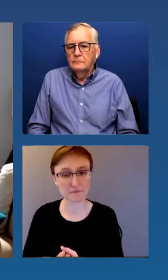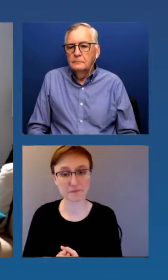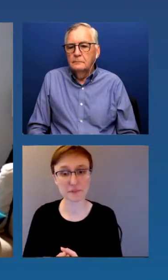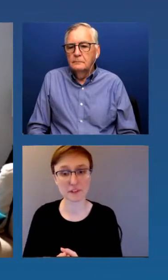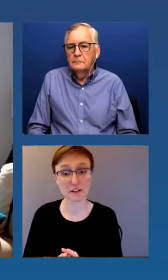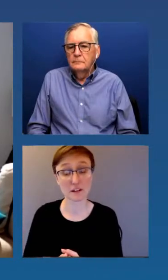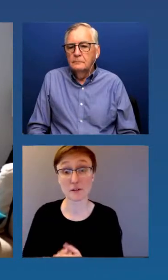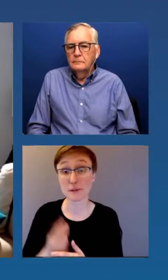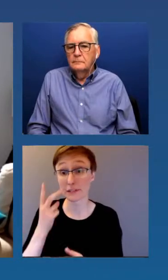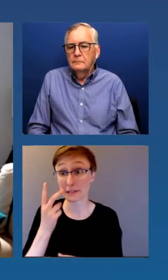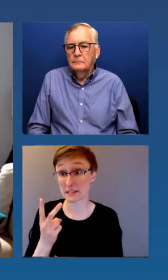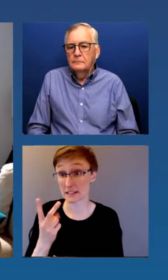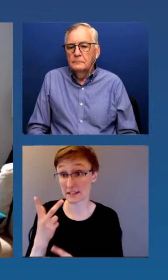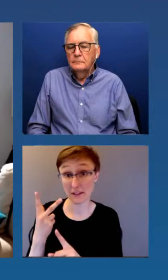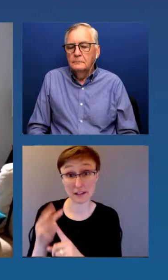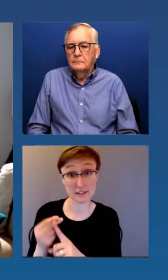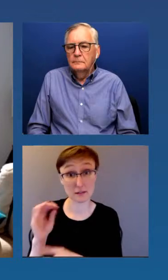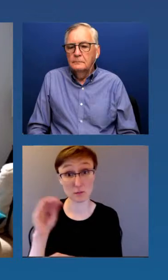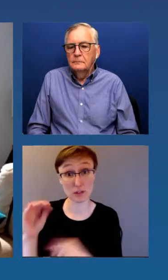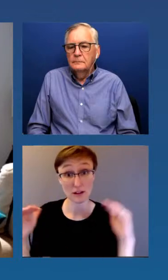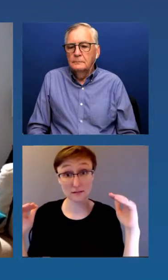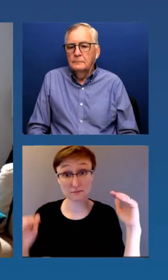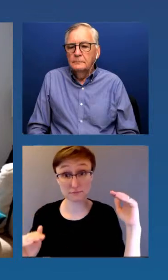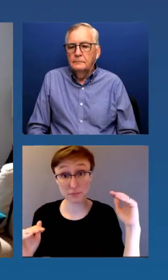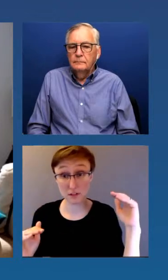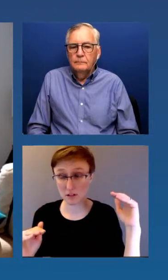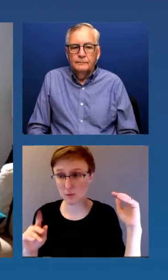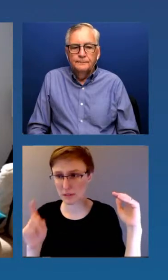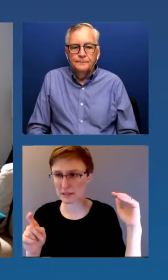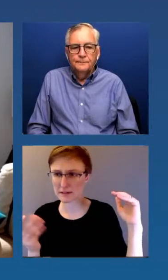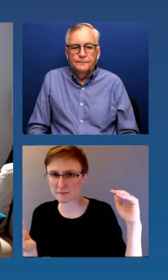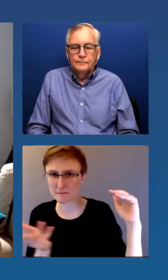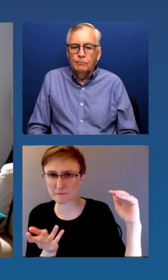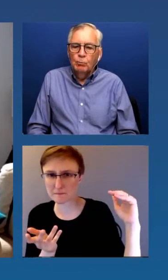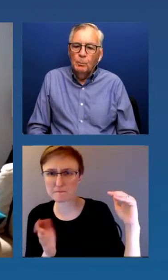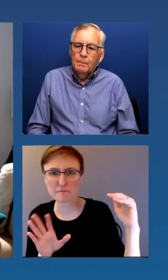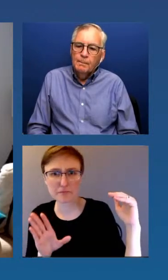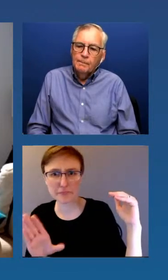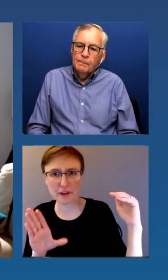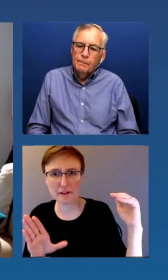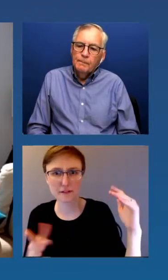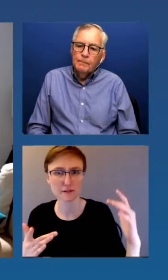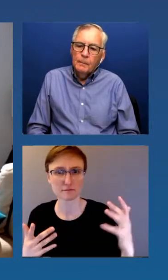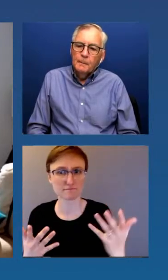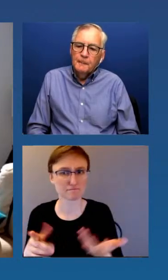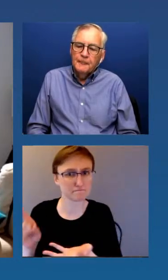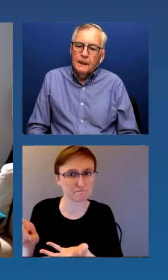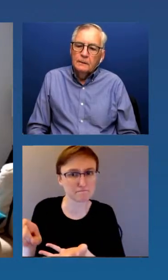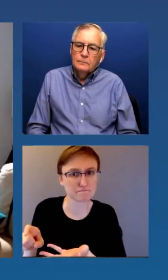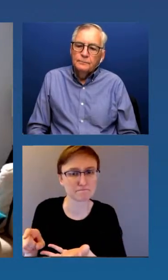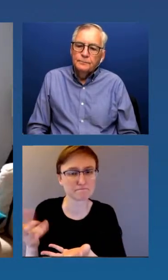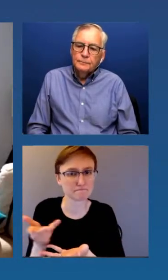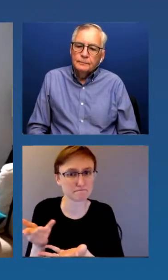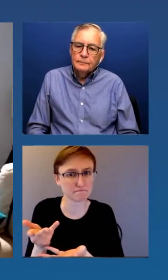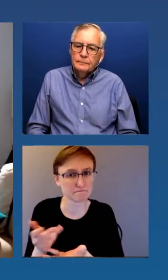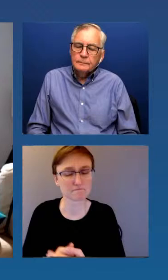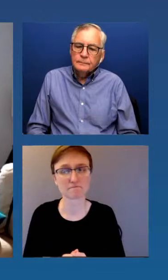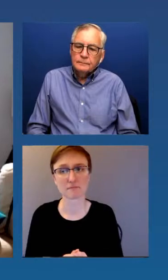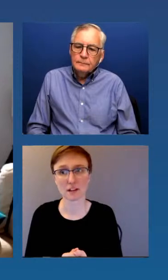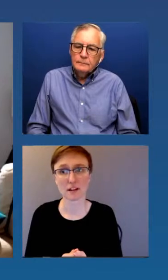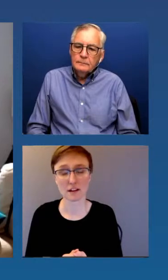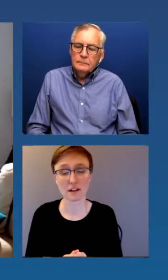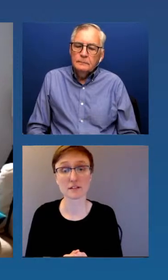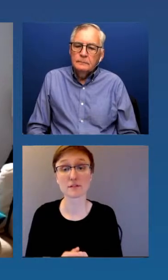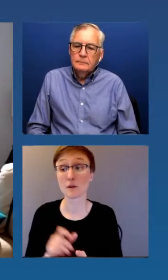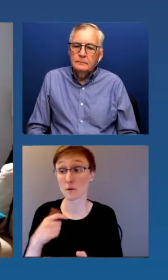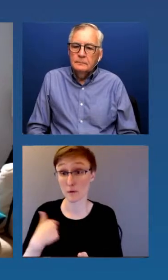is going to be part of the information we need as we evaluate, and part of the information we need as we craft